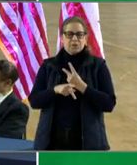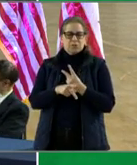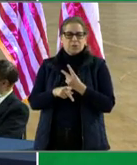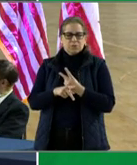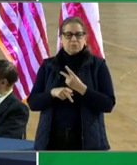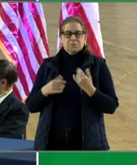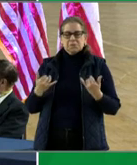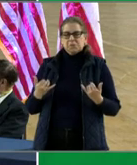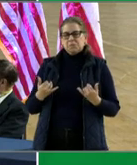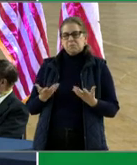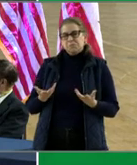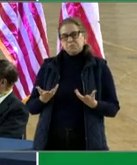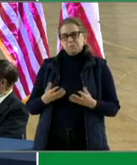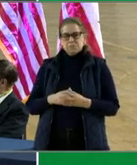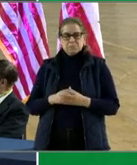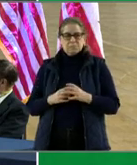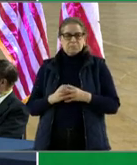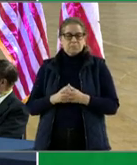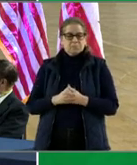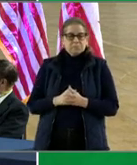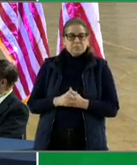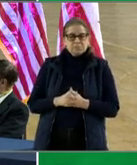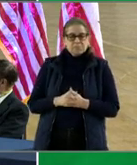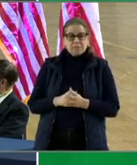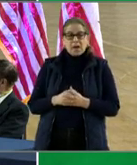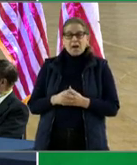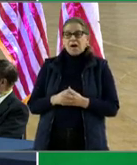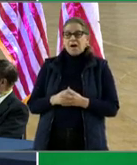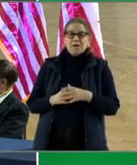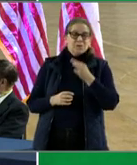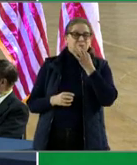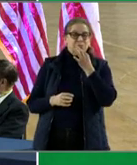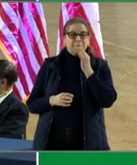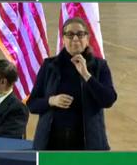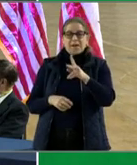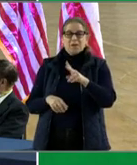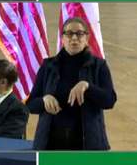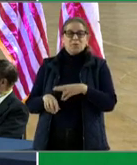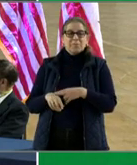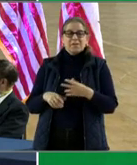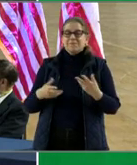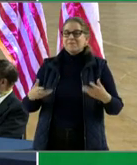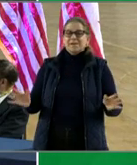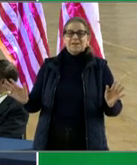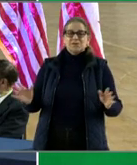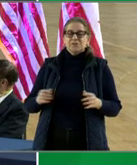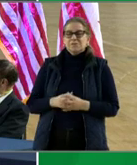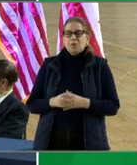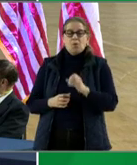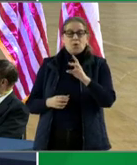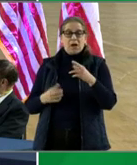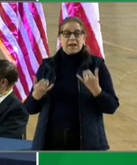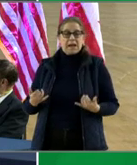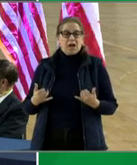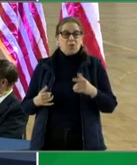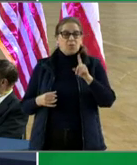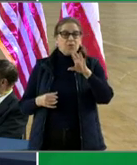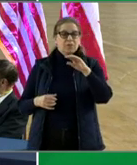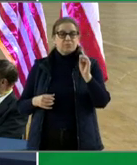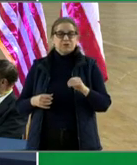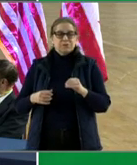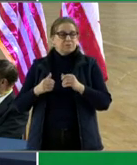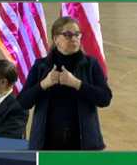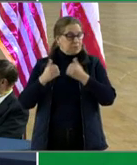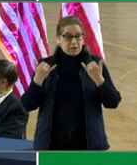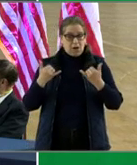shouldn't think of it as one day we have 100% social distancing and the next day we're wide open, because I think a lot